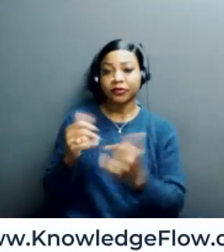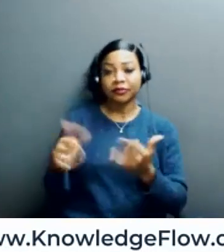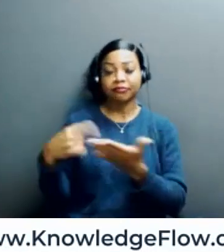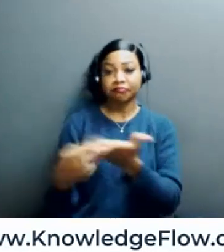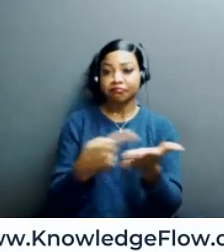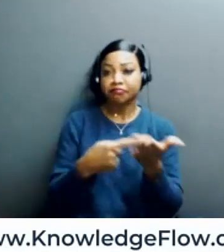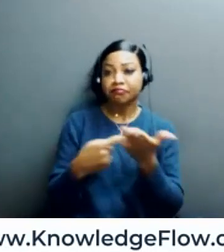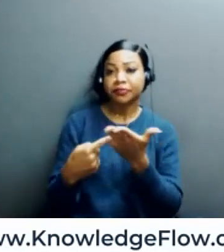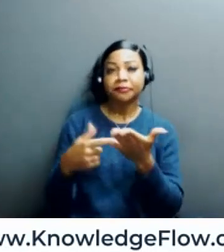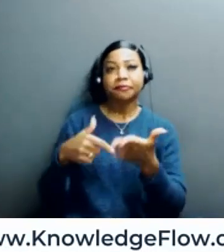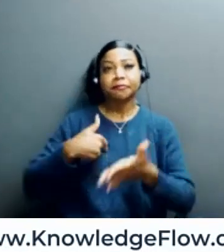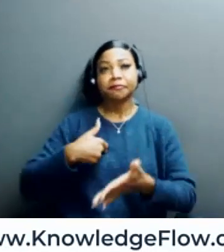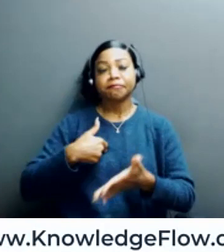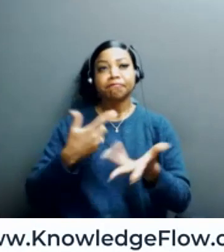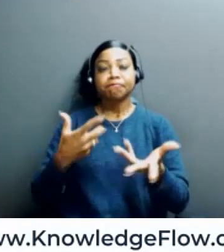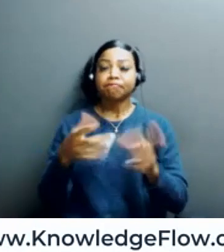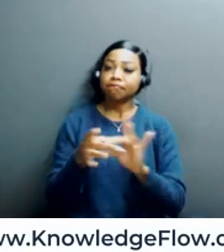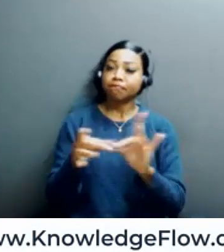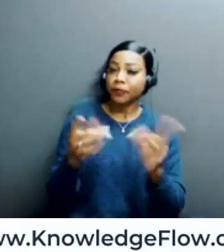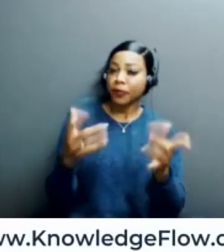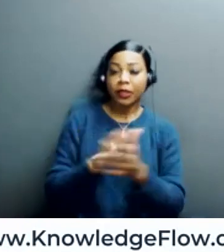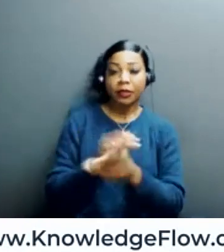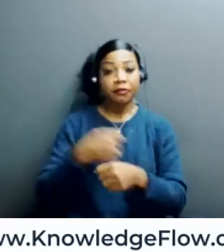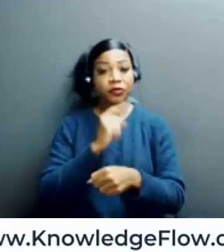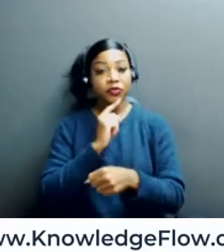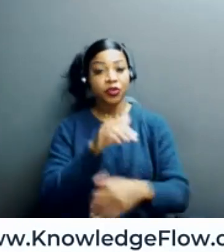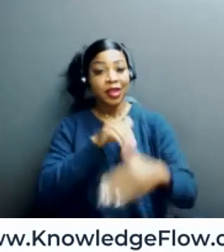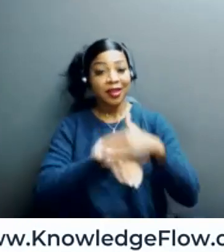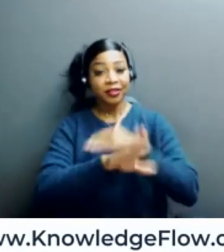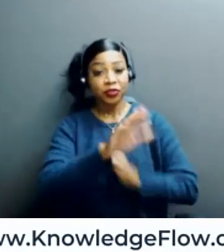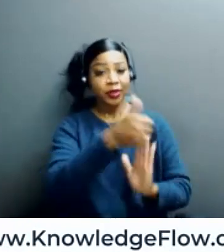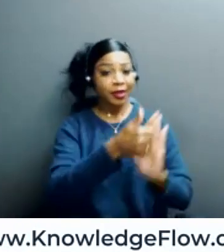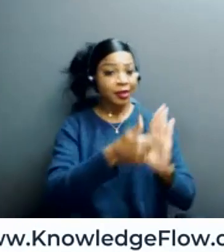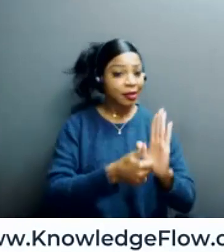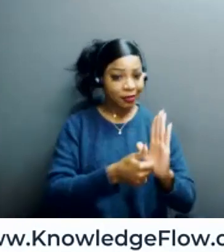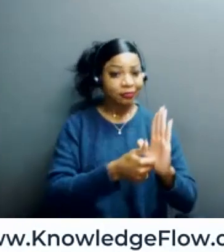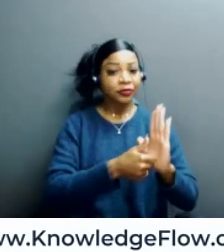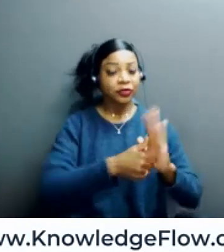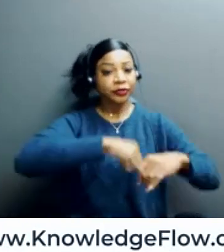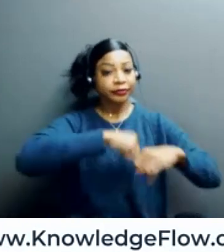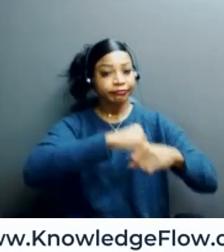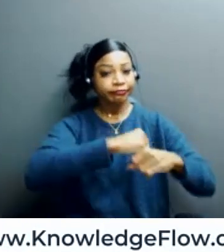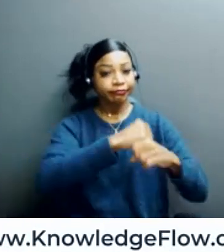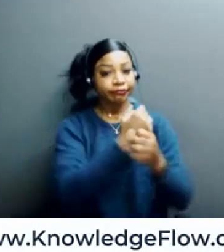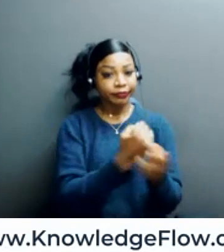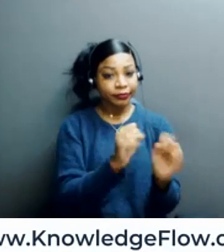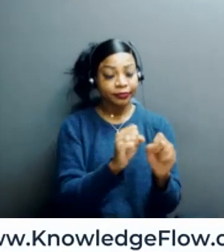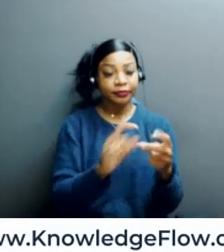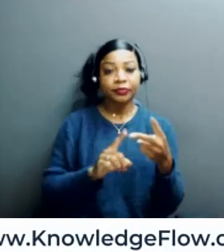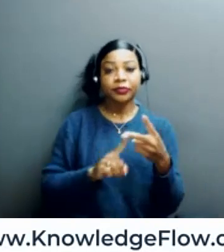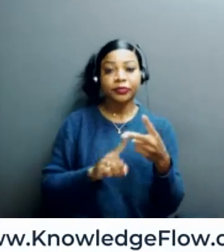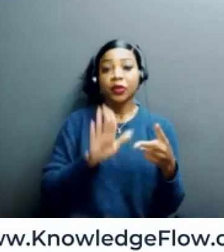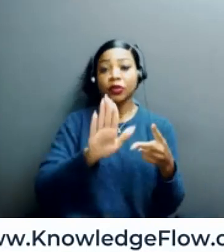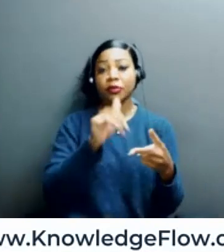I would say making sure that you have access to your accounts that make sure that your accounts are secure make sure that your privacy